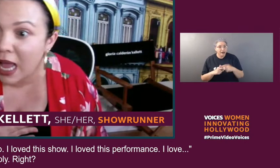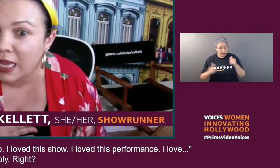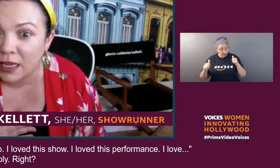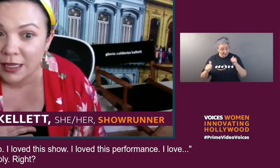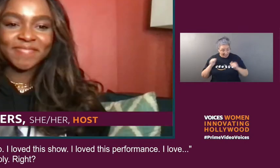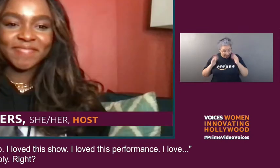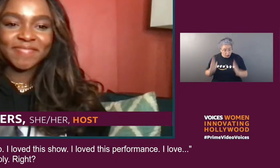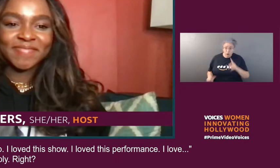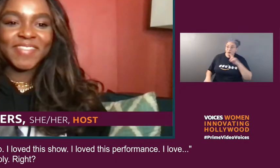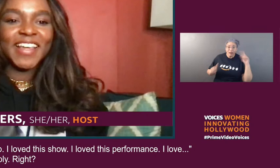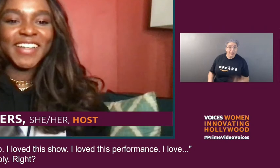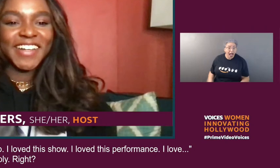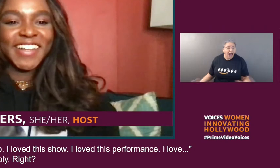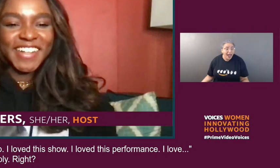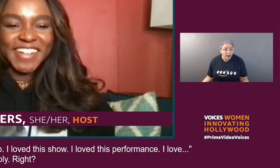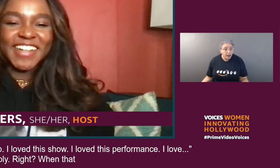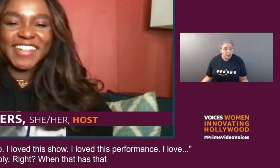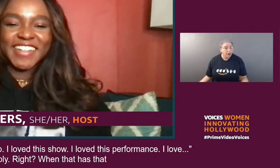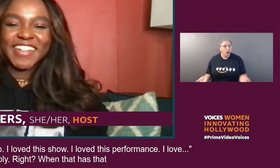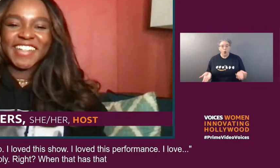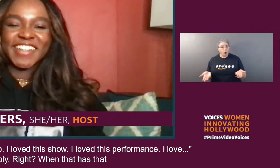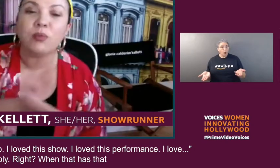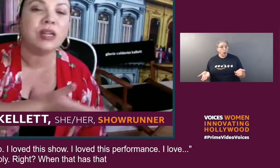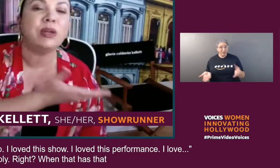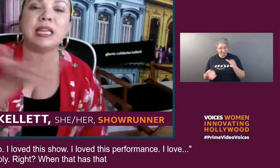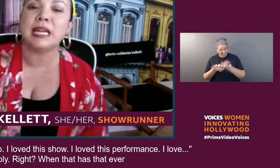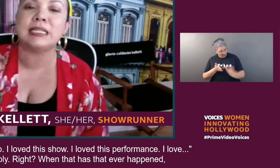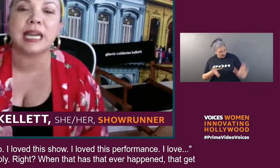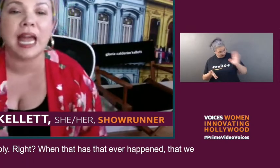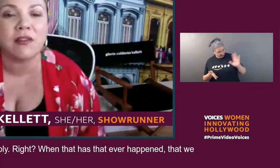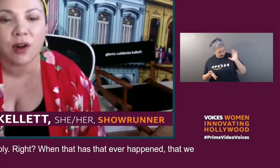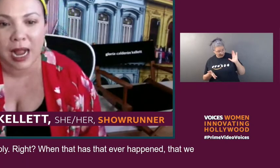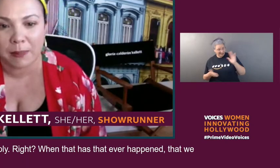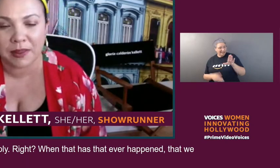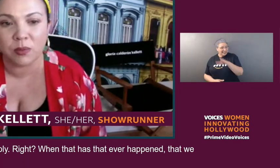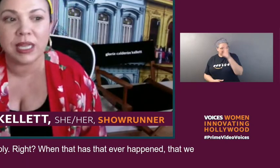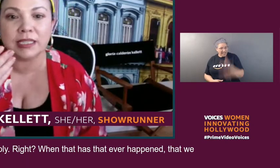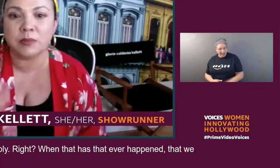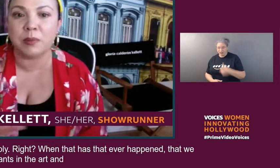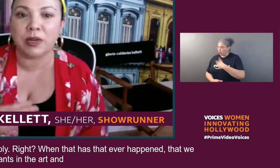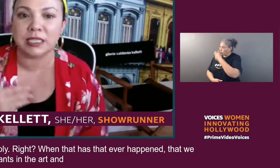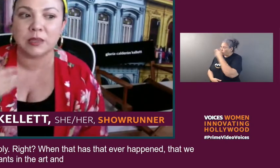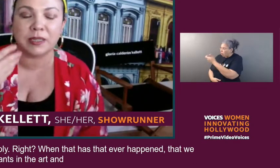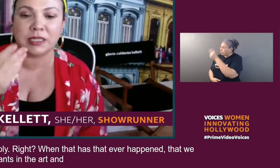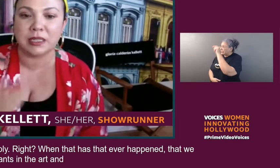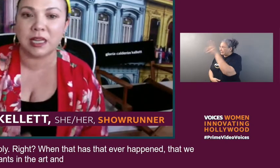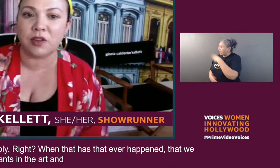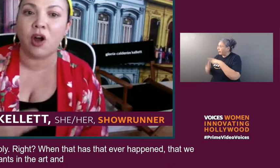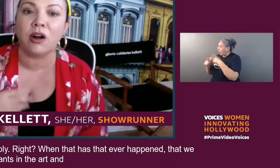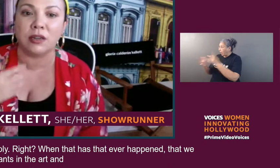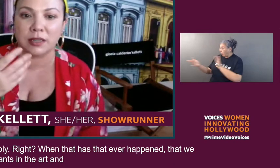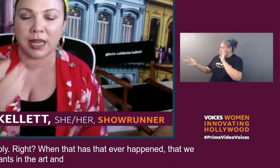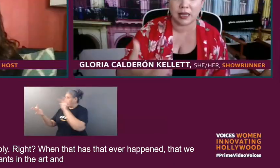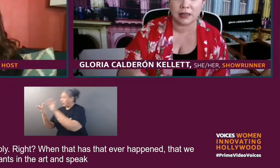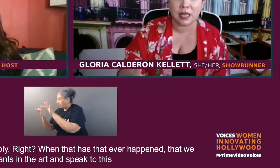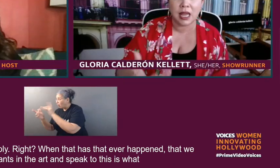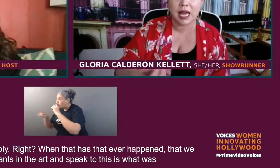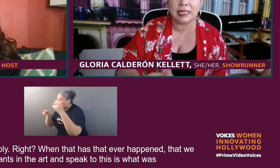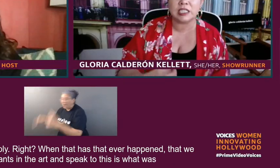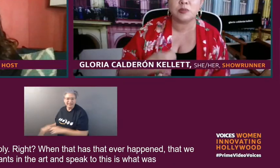they reply, right? Like, when has that ever happened, that we get to be participants in the